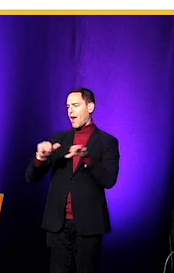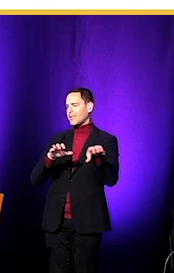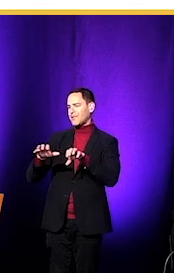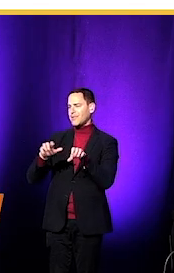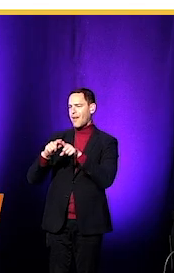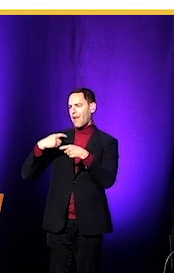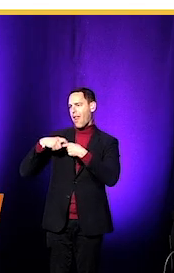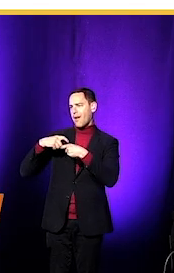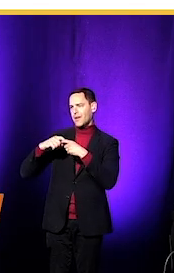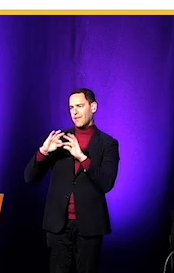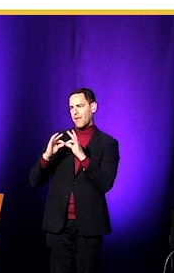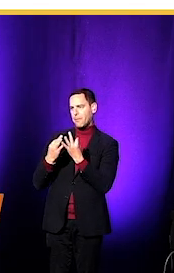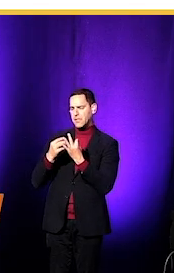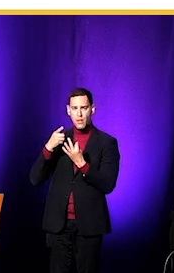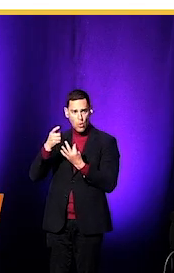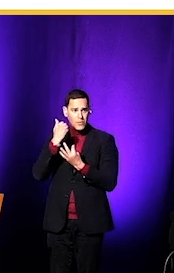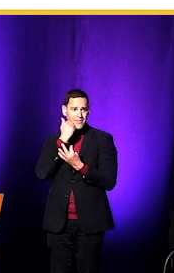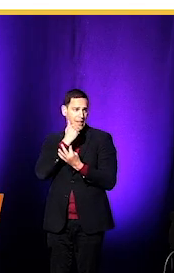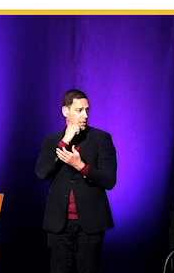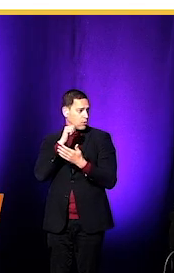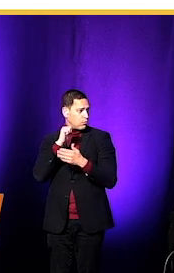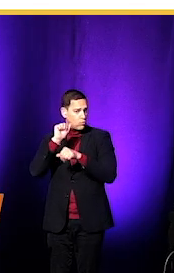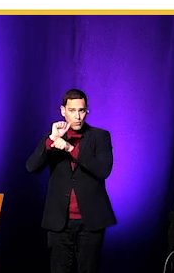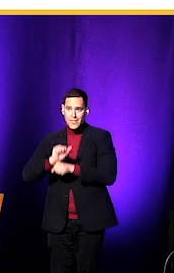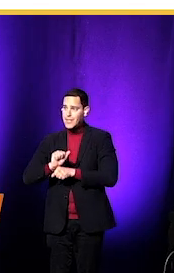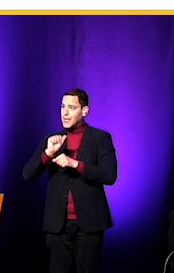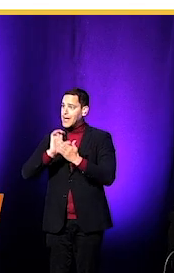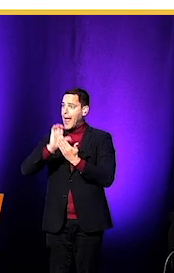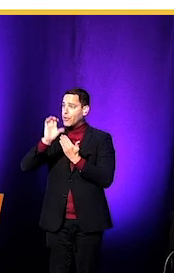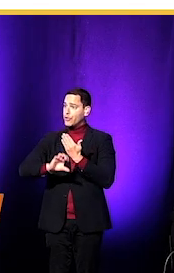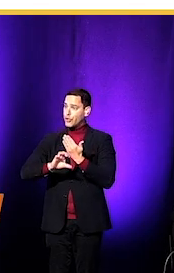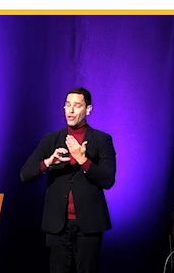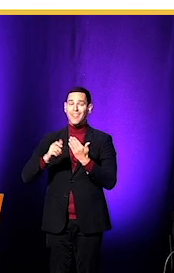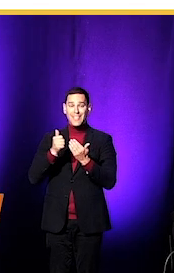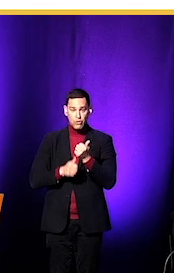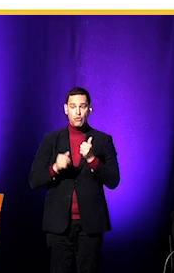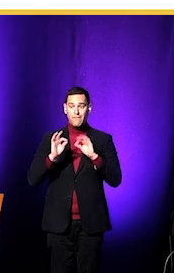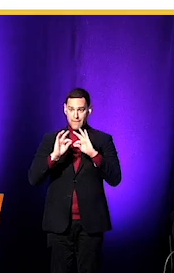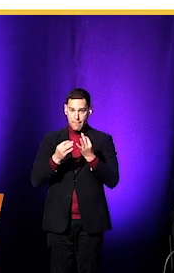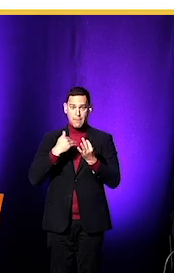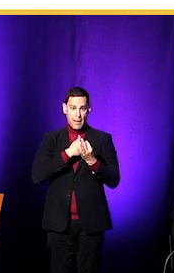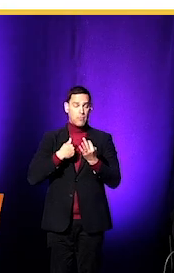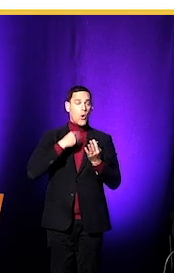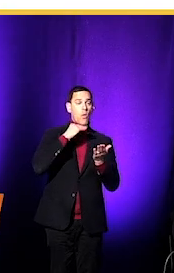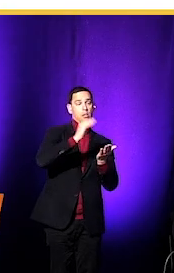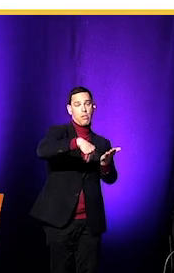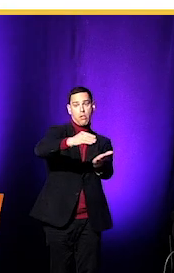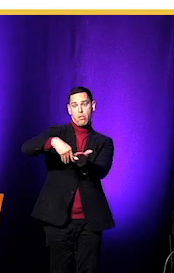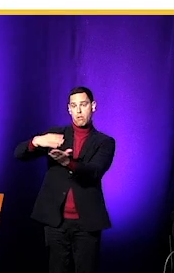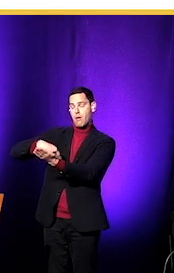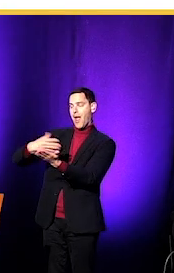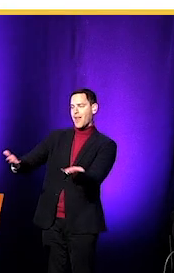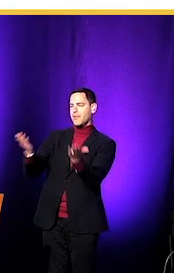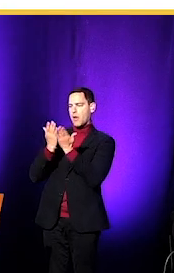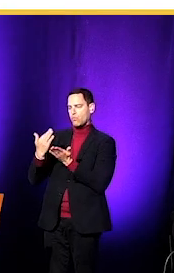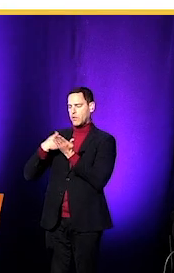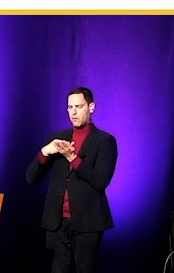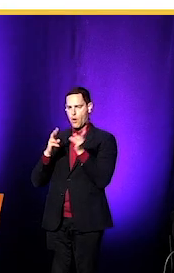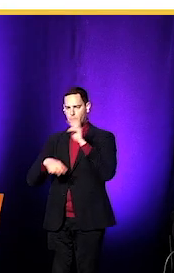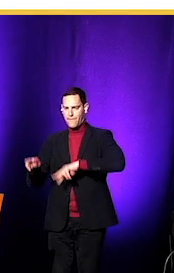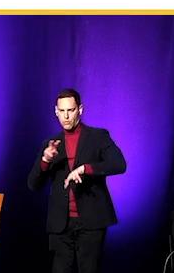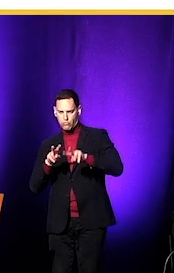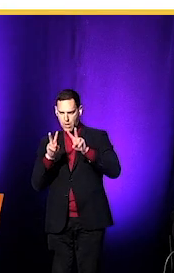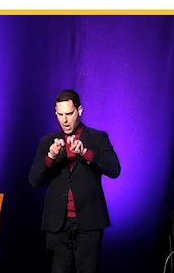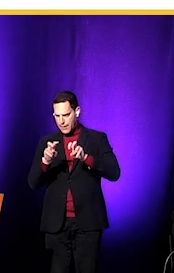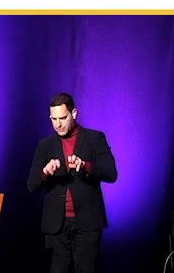daily routine calendars are completed by every member of the family and form the basis of interviews and observations and analysis of how